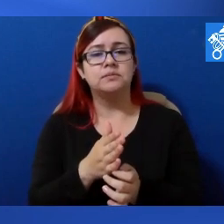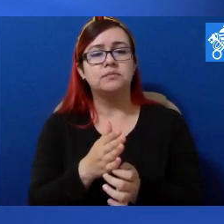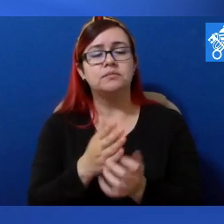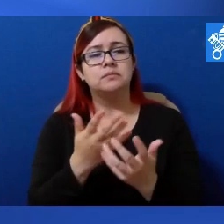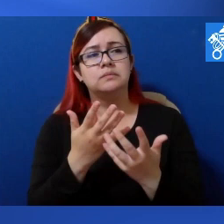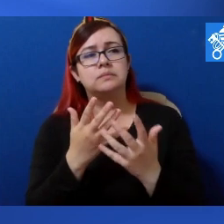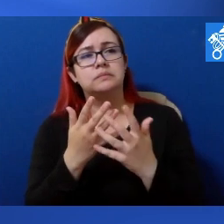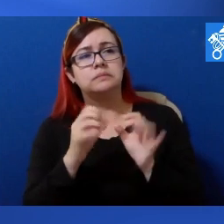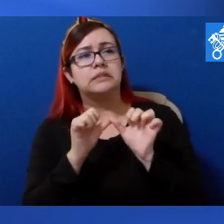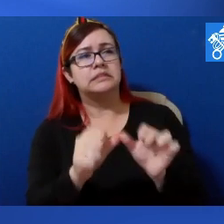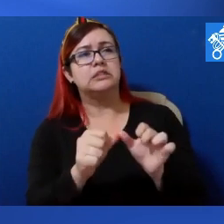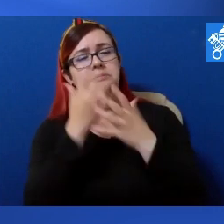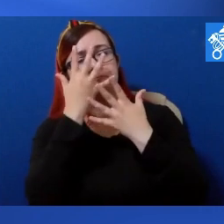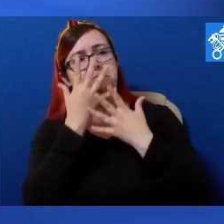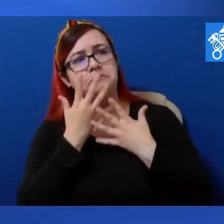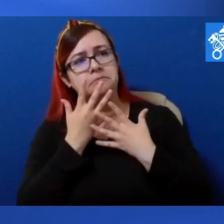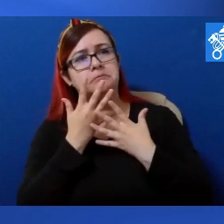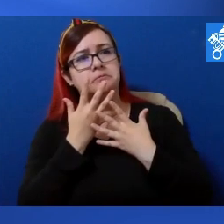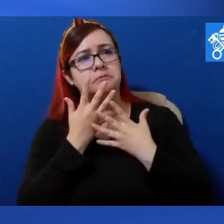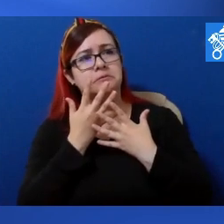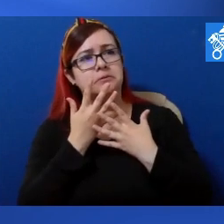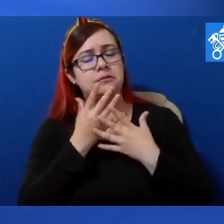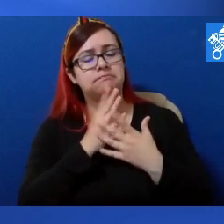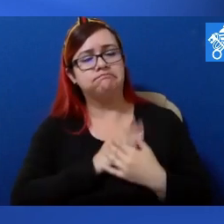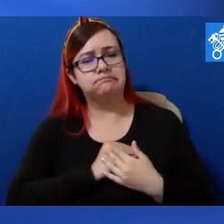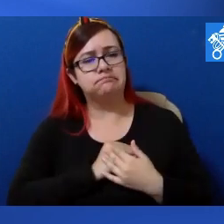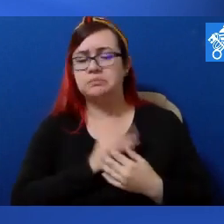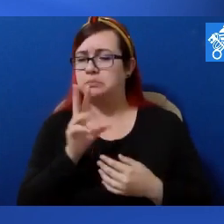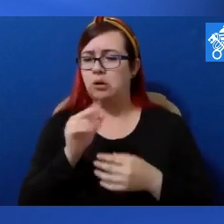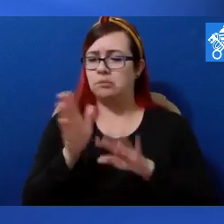We must never stay firm in the moment of sadness or